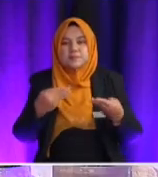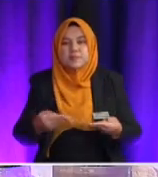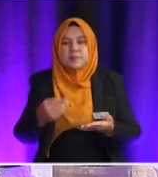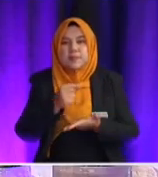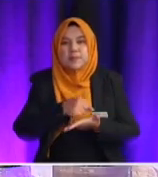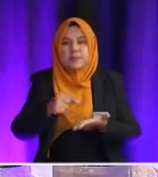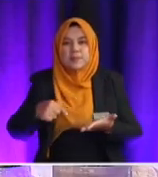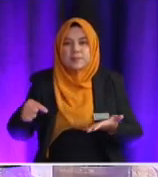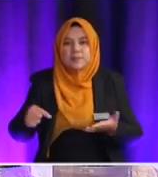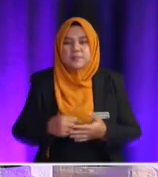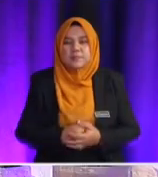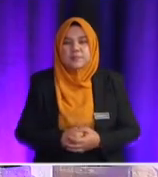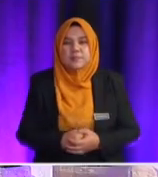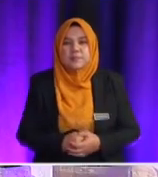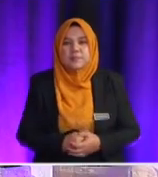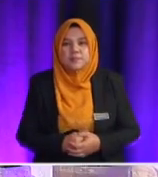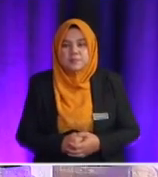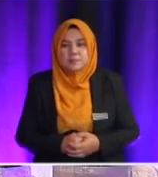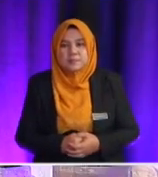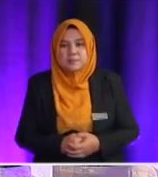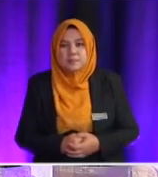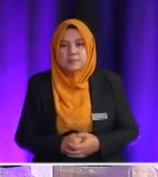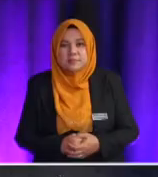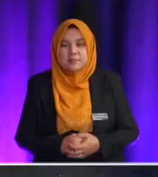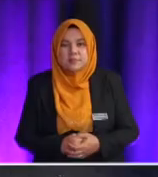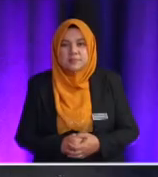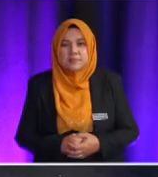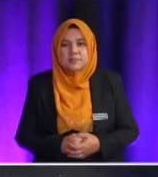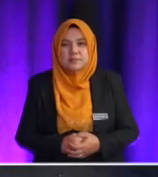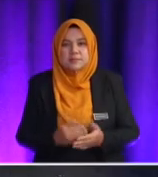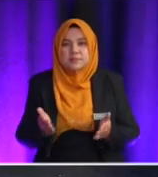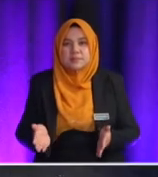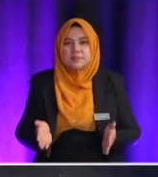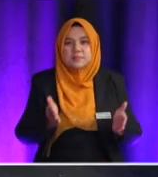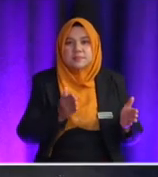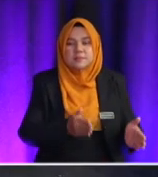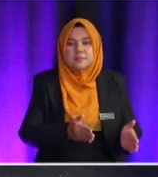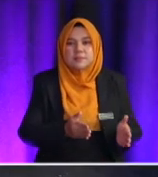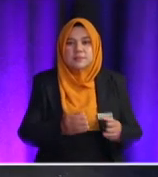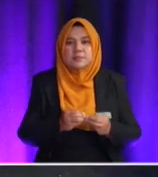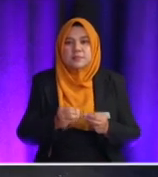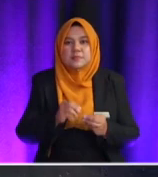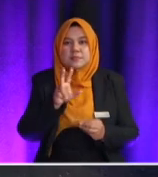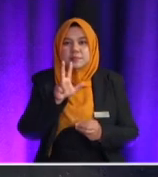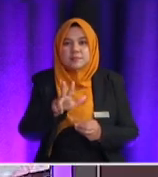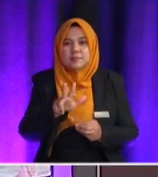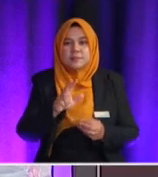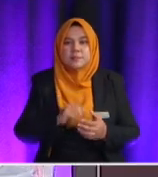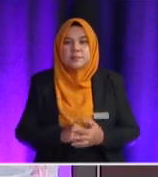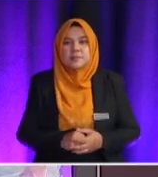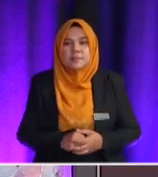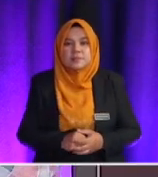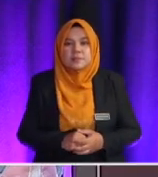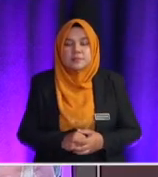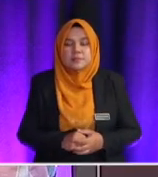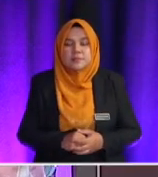pen. Okay. All right. Good job. We move on to the third statement. So ready with the green or